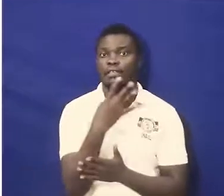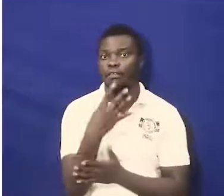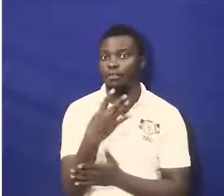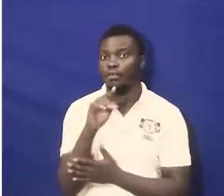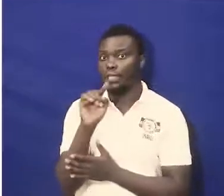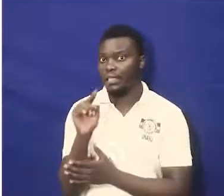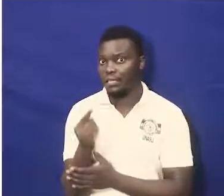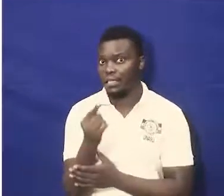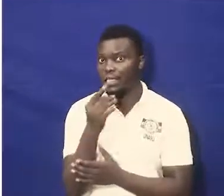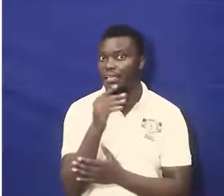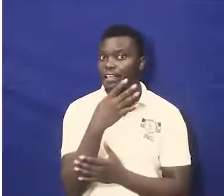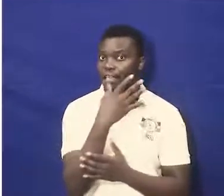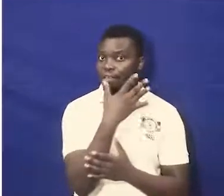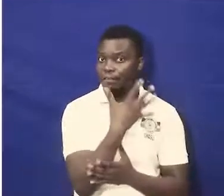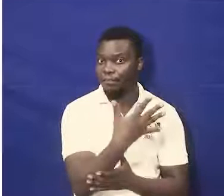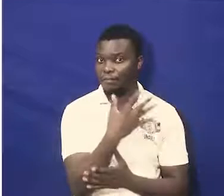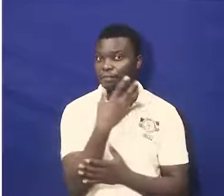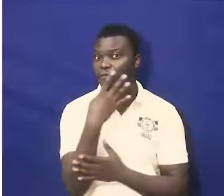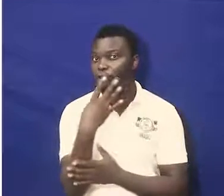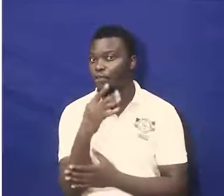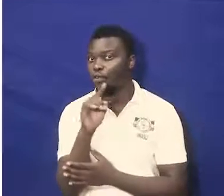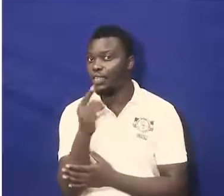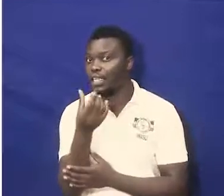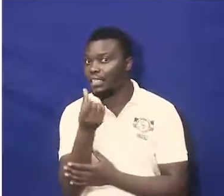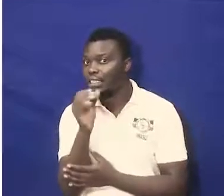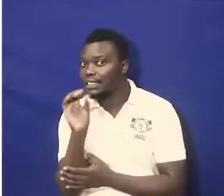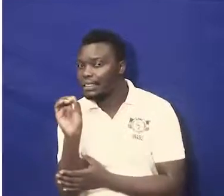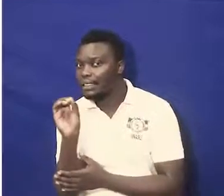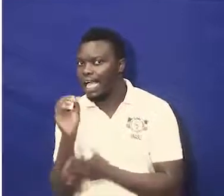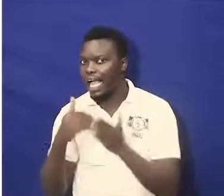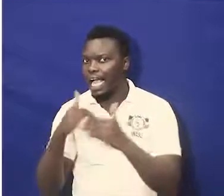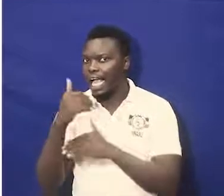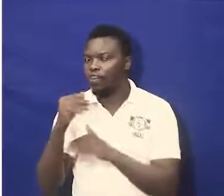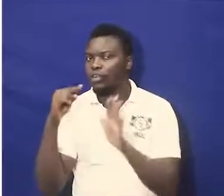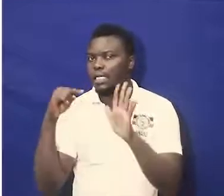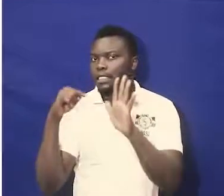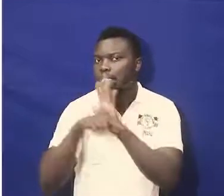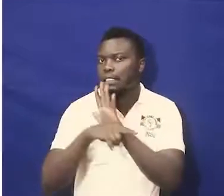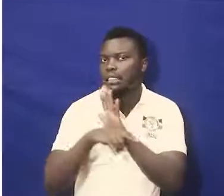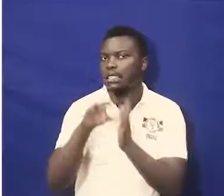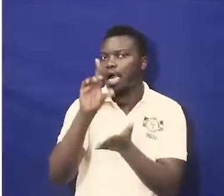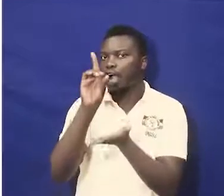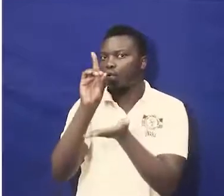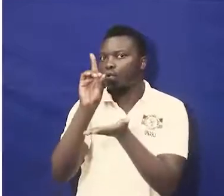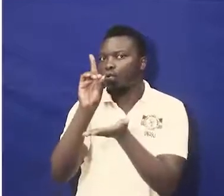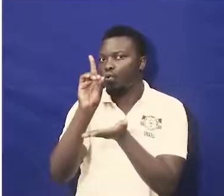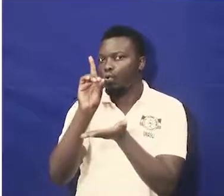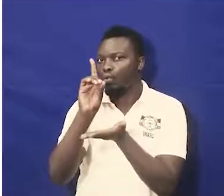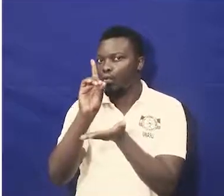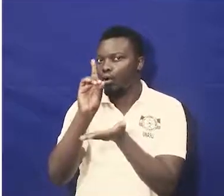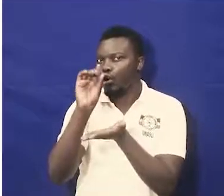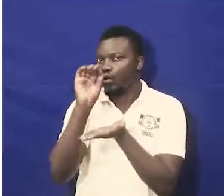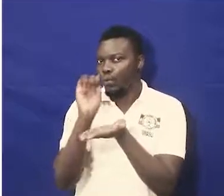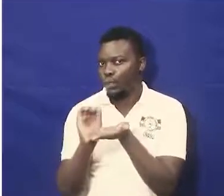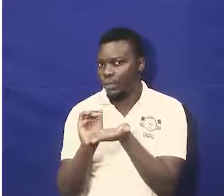54,600 shillings after deducting a discount of